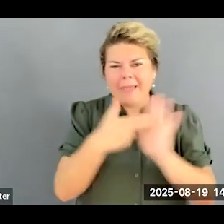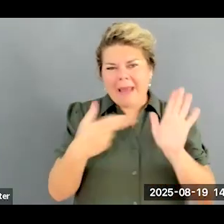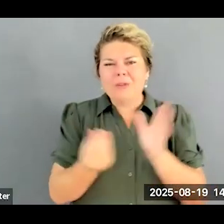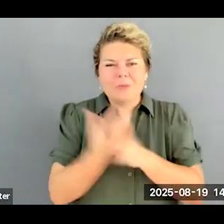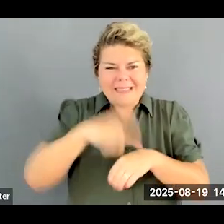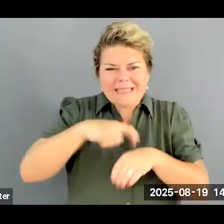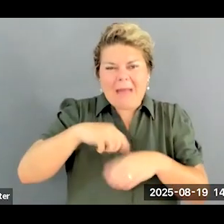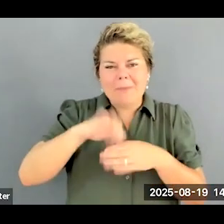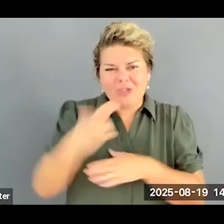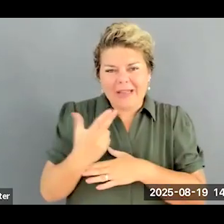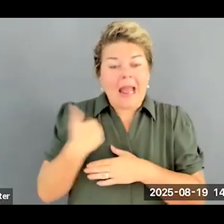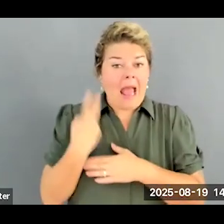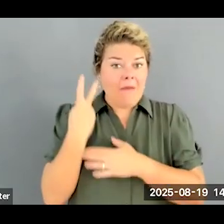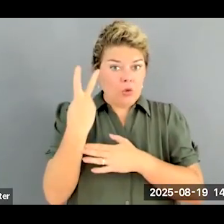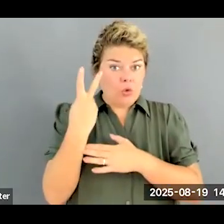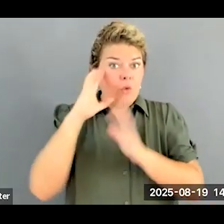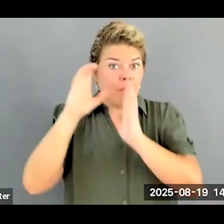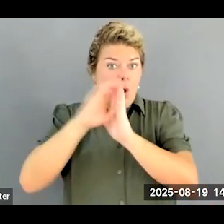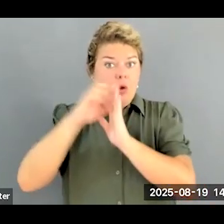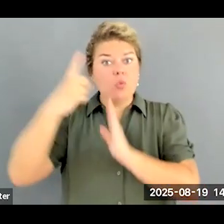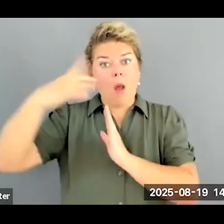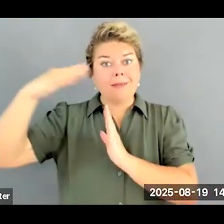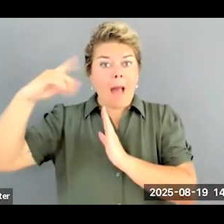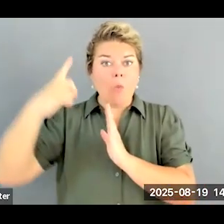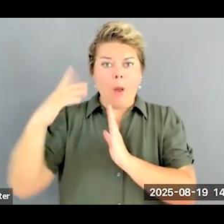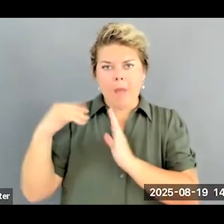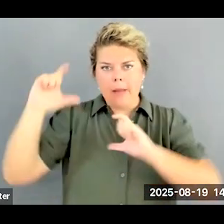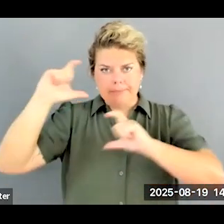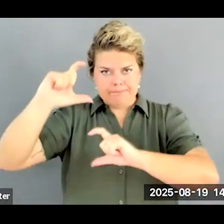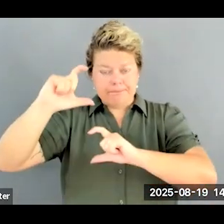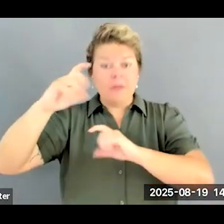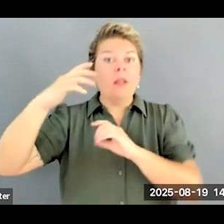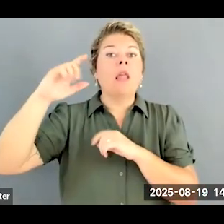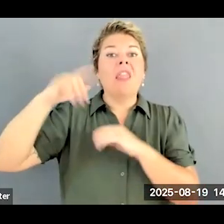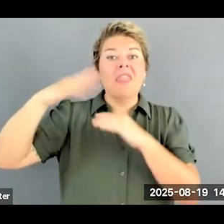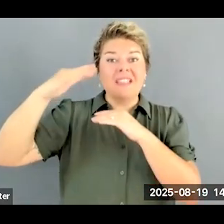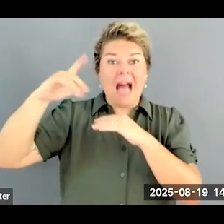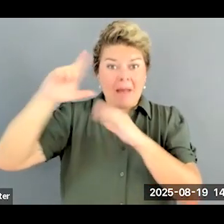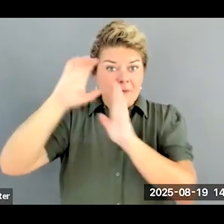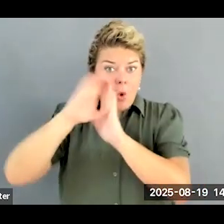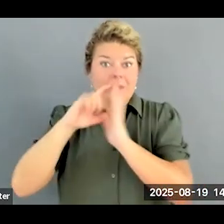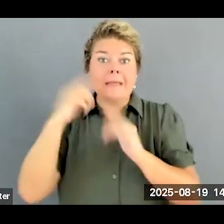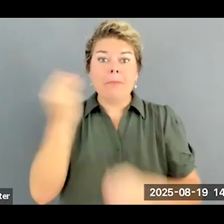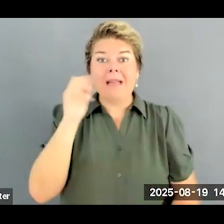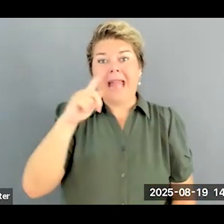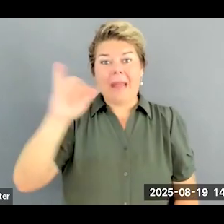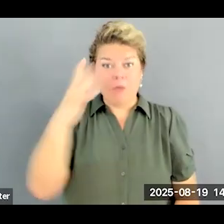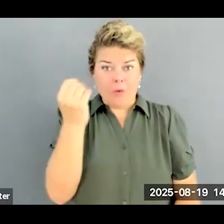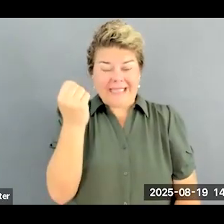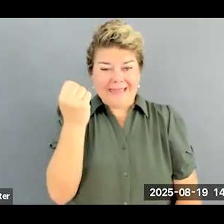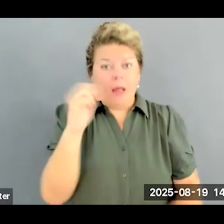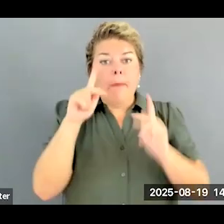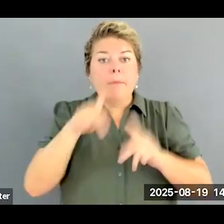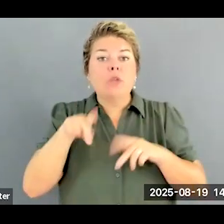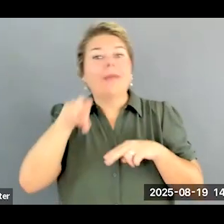Michigan with two photos arranged top and bottom. Top photo. Monday, April 14, with an individual sitting